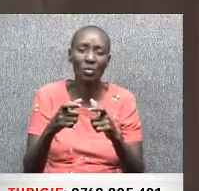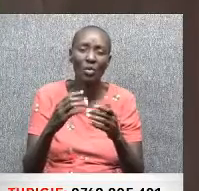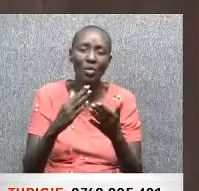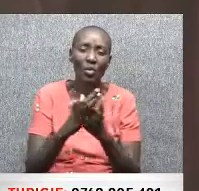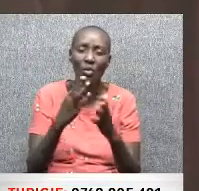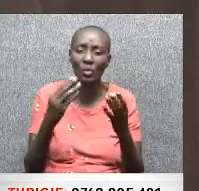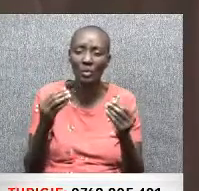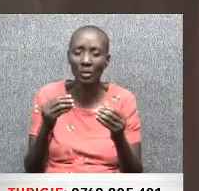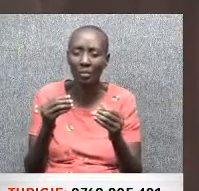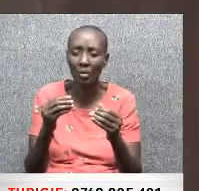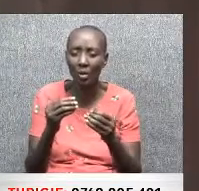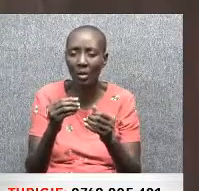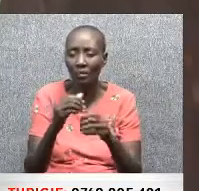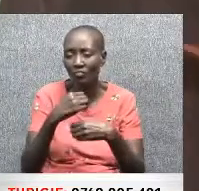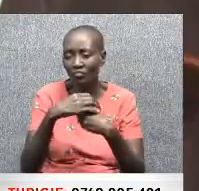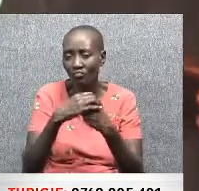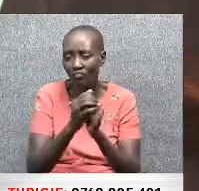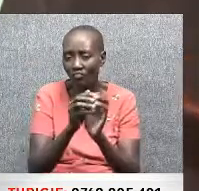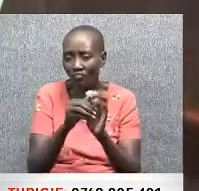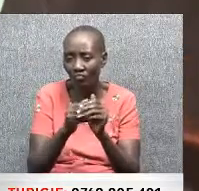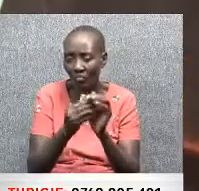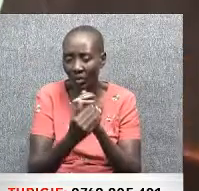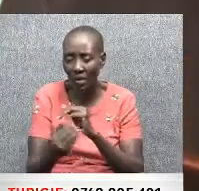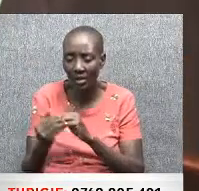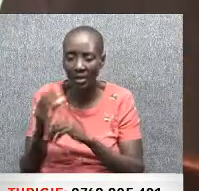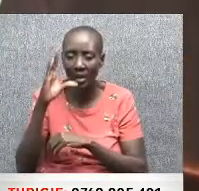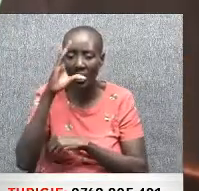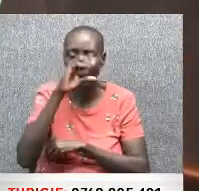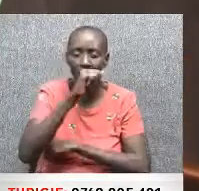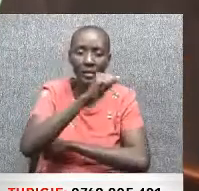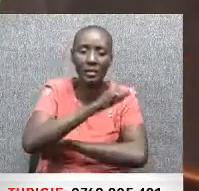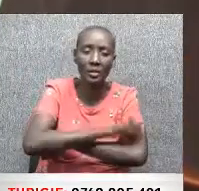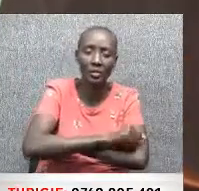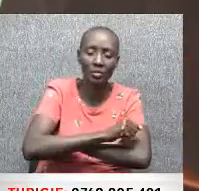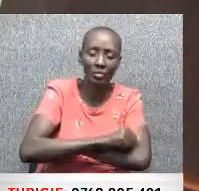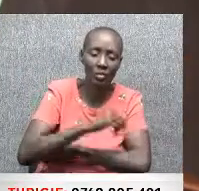hygiene. Kids are missing schools because of cholera, diarrhea, and